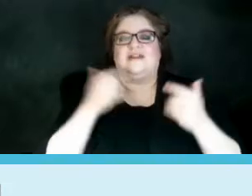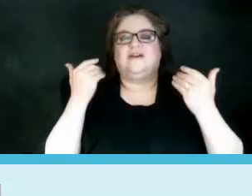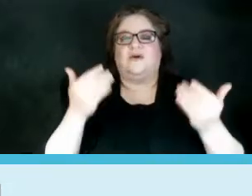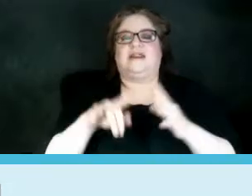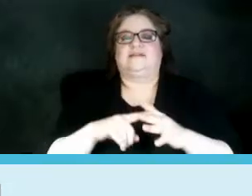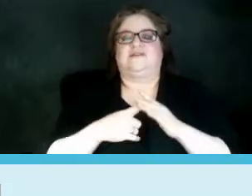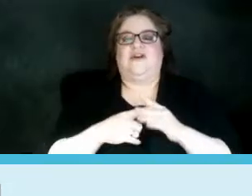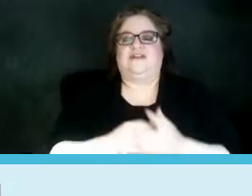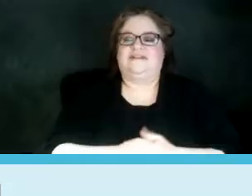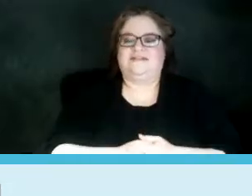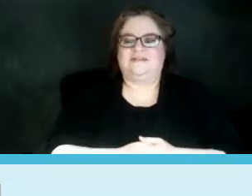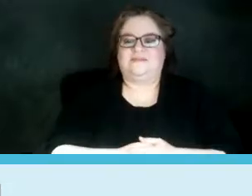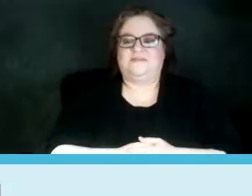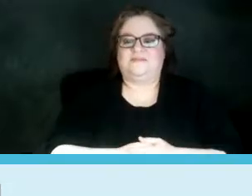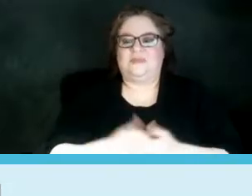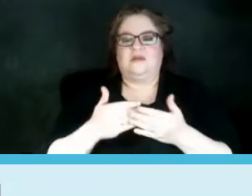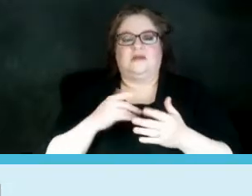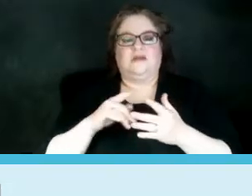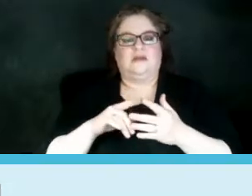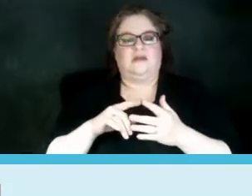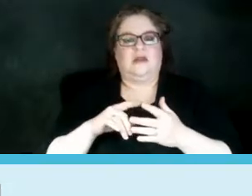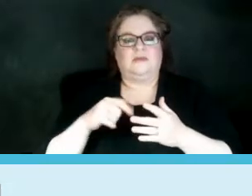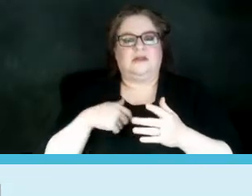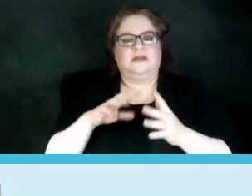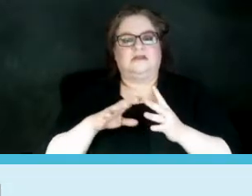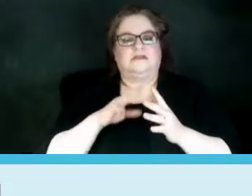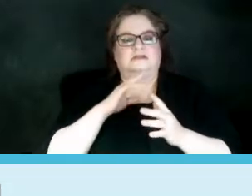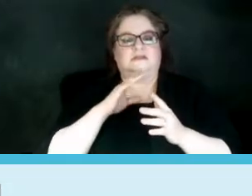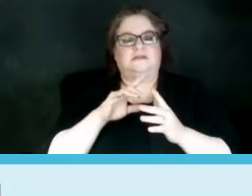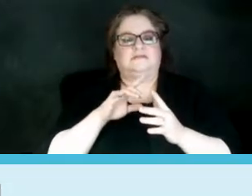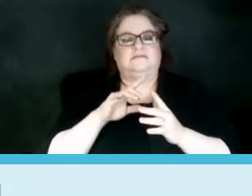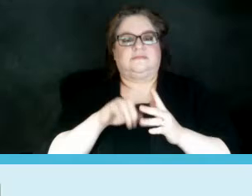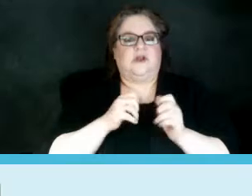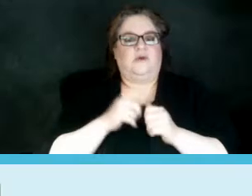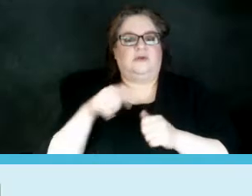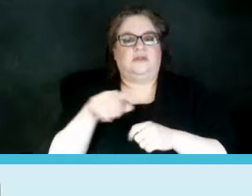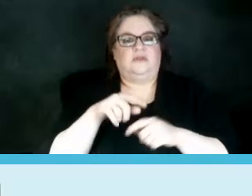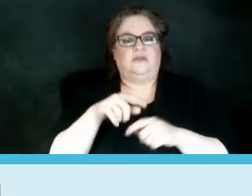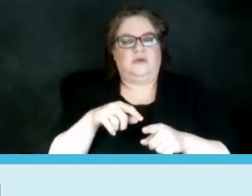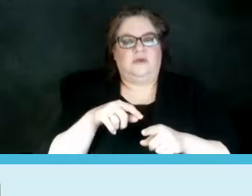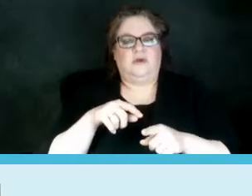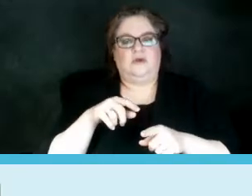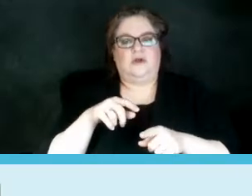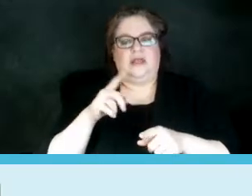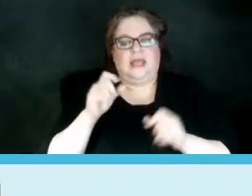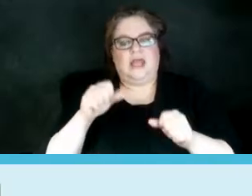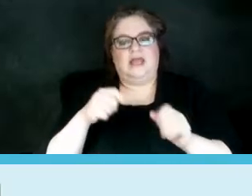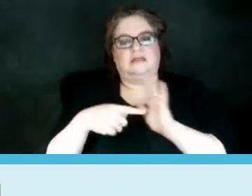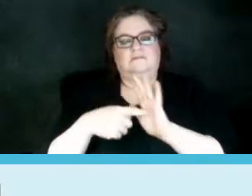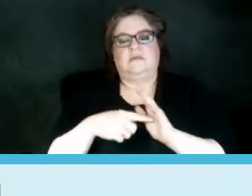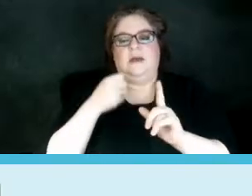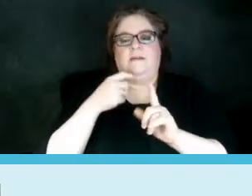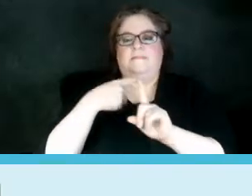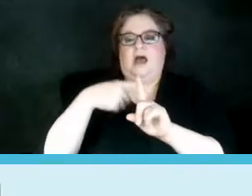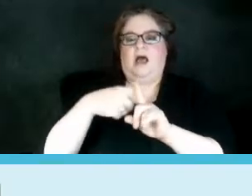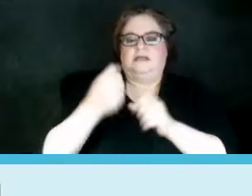started. Before I'm gonna start with you. Can you share one example of the positive impact that your LSC has made